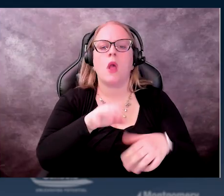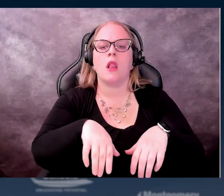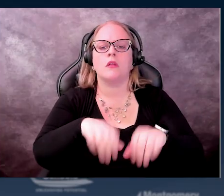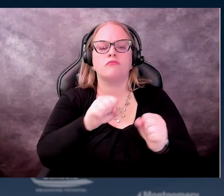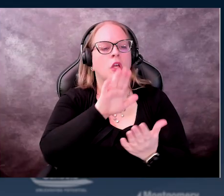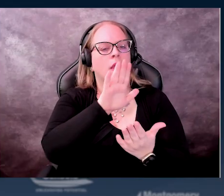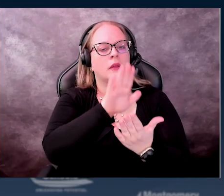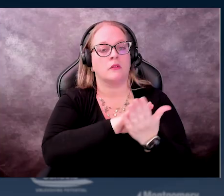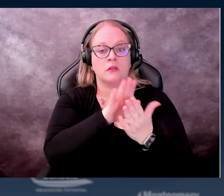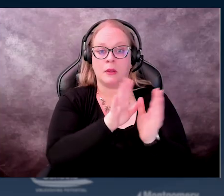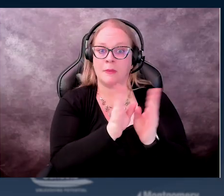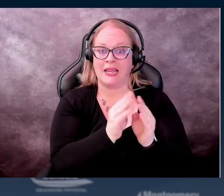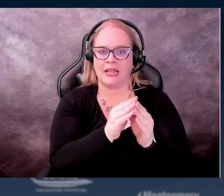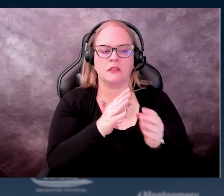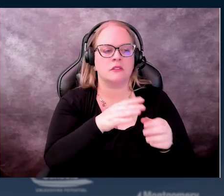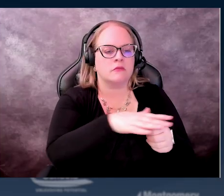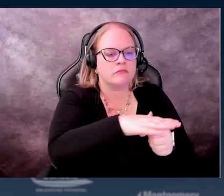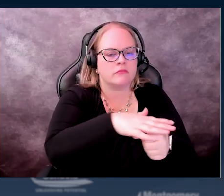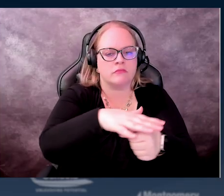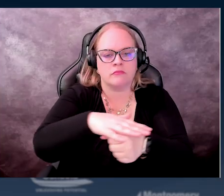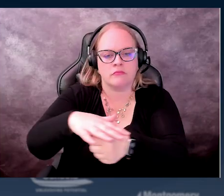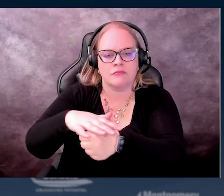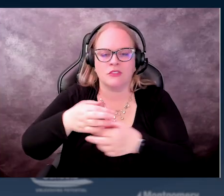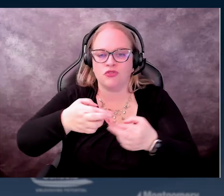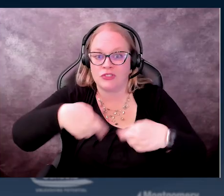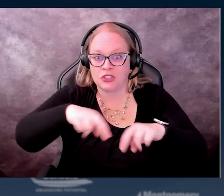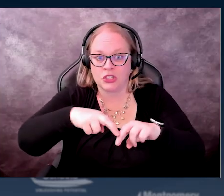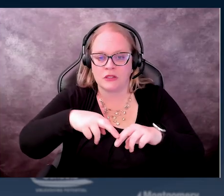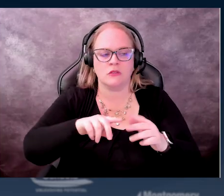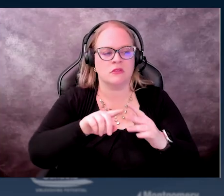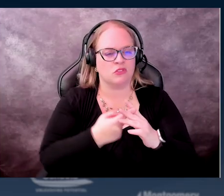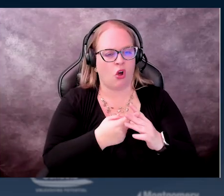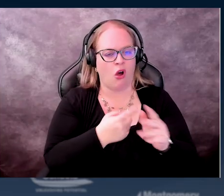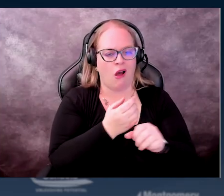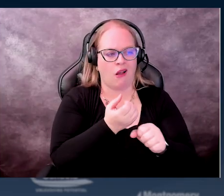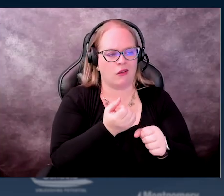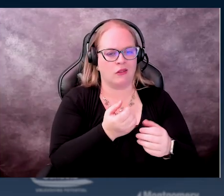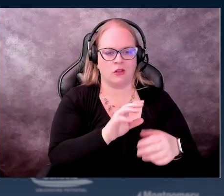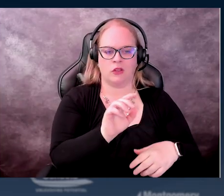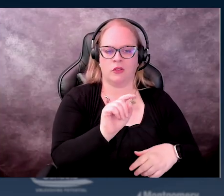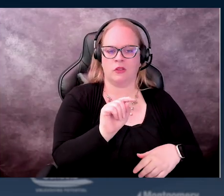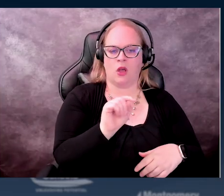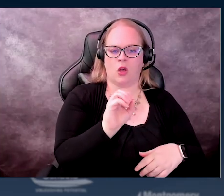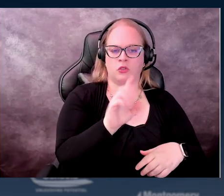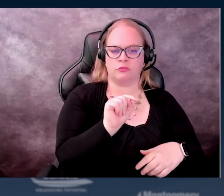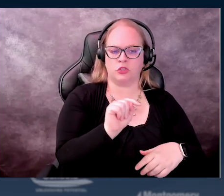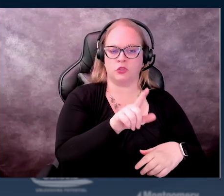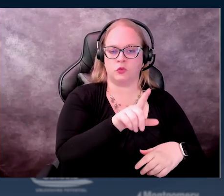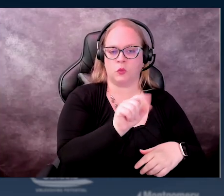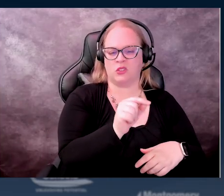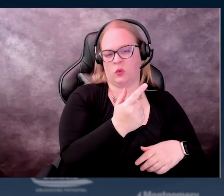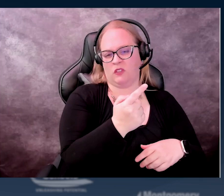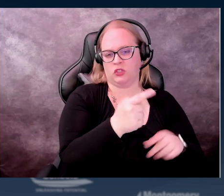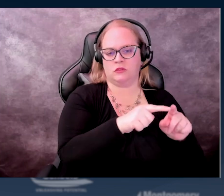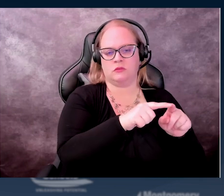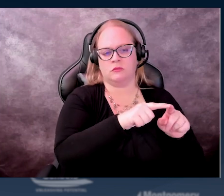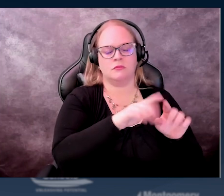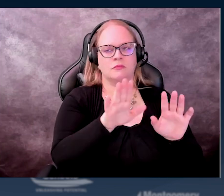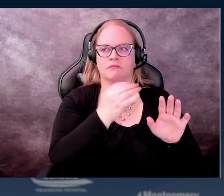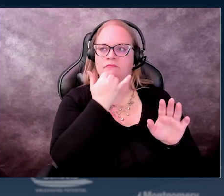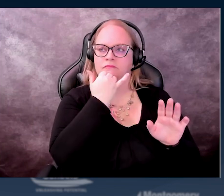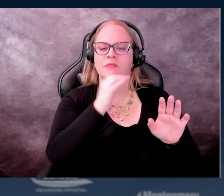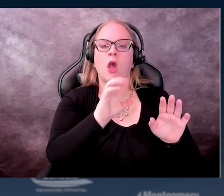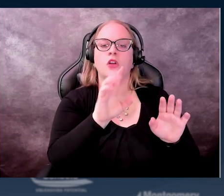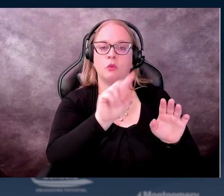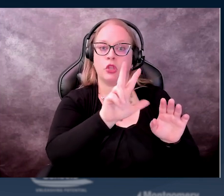through November 21st. And our communication team will send out the dates and locations for each regional meeting in